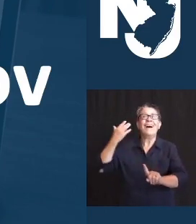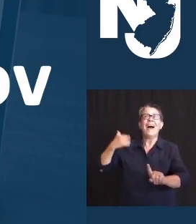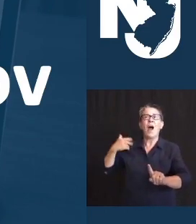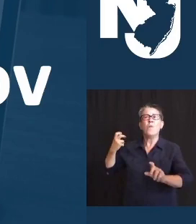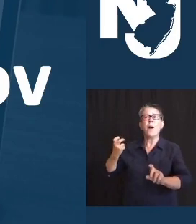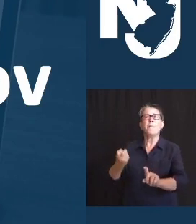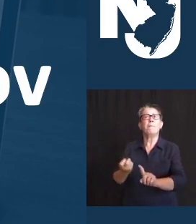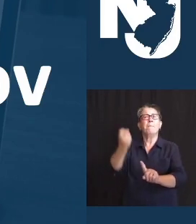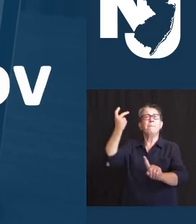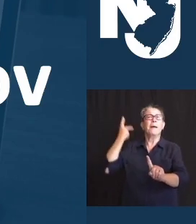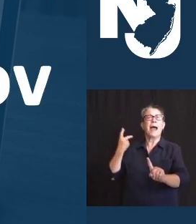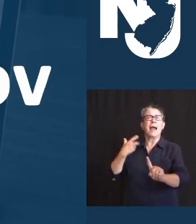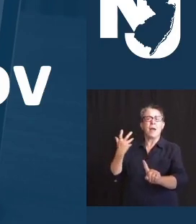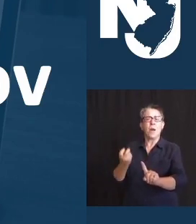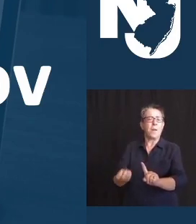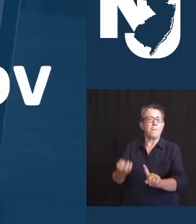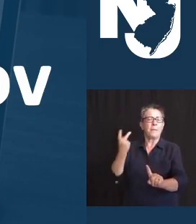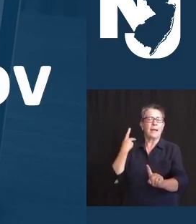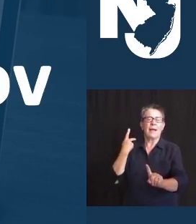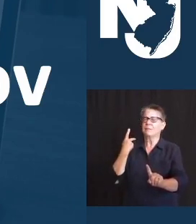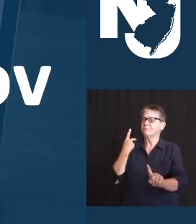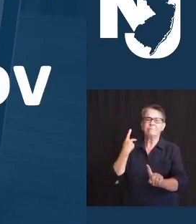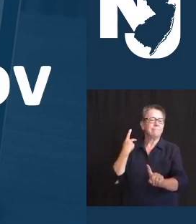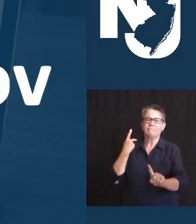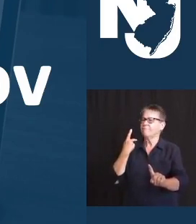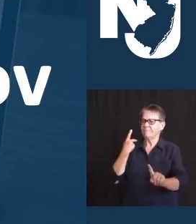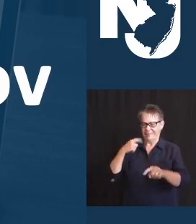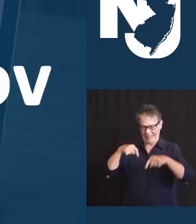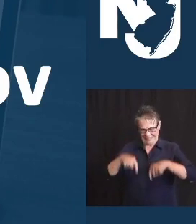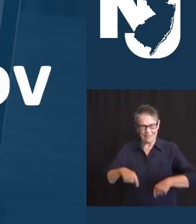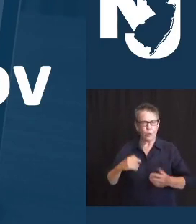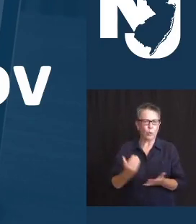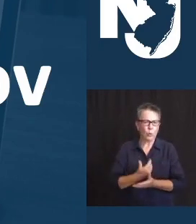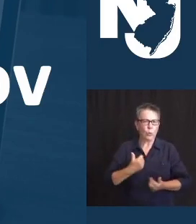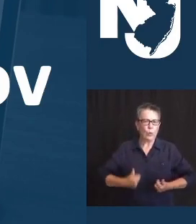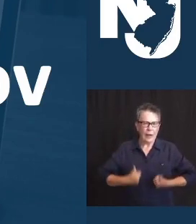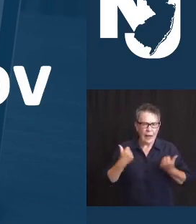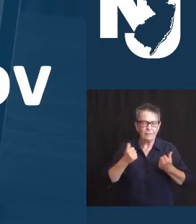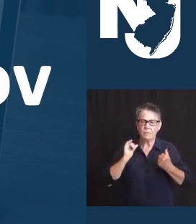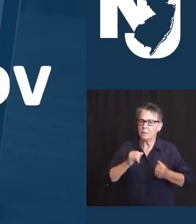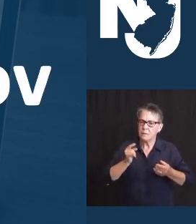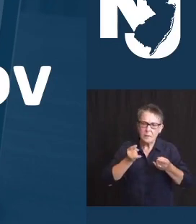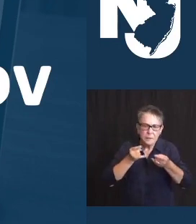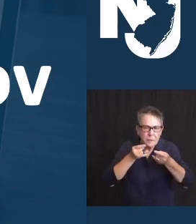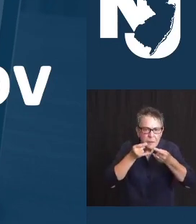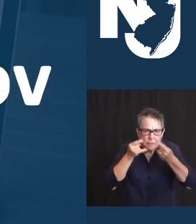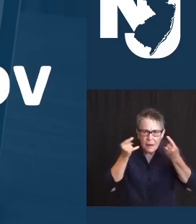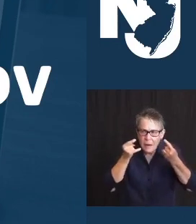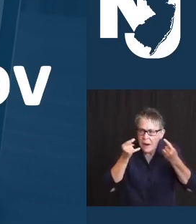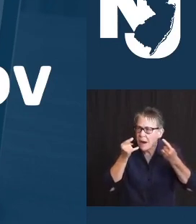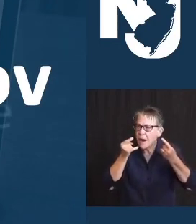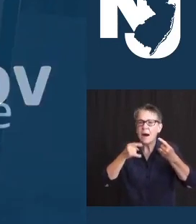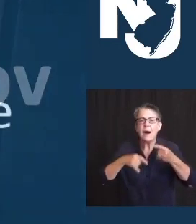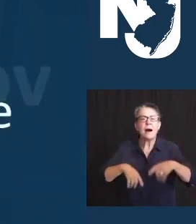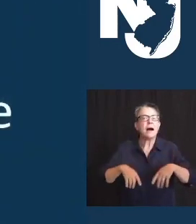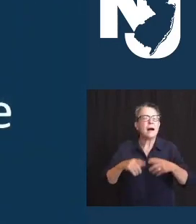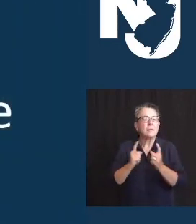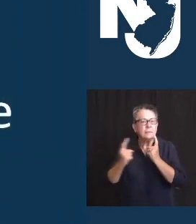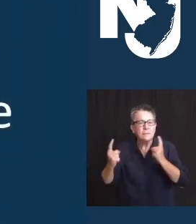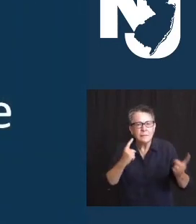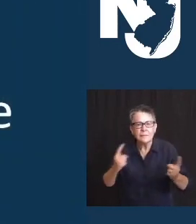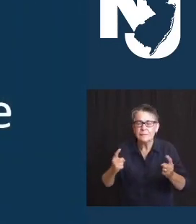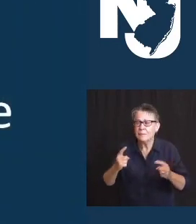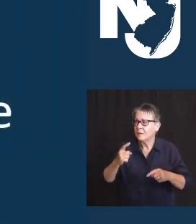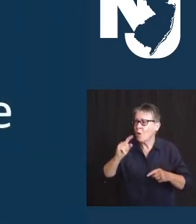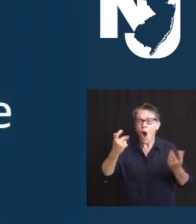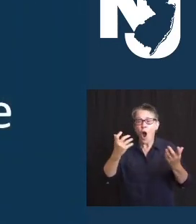and please remember, indoor parties are just a bad idea, period. Now, switching gears, this morning